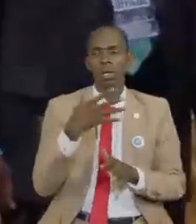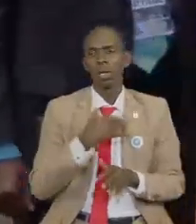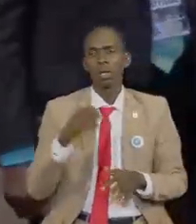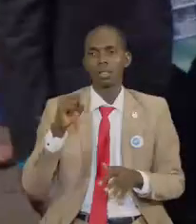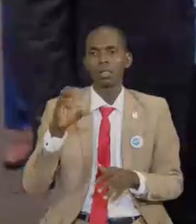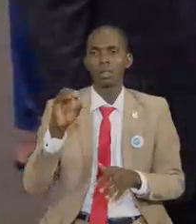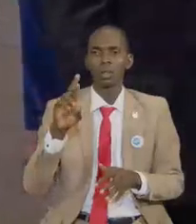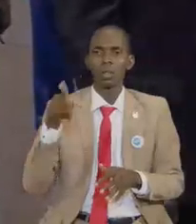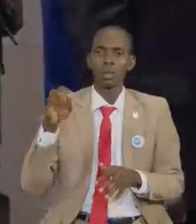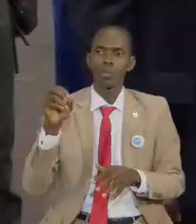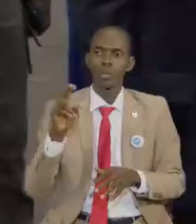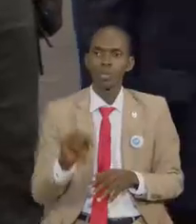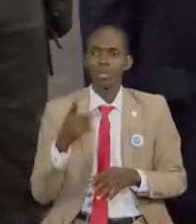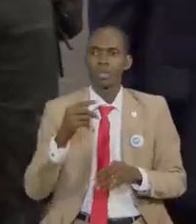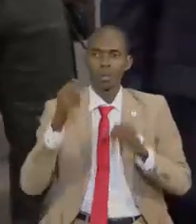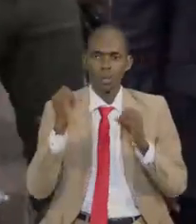the power to remain healthy,